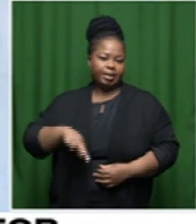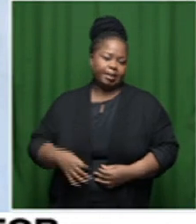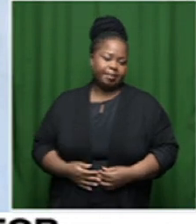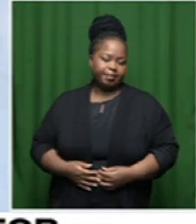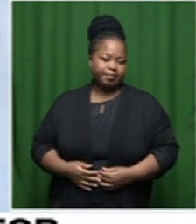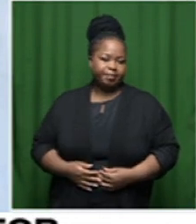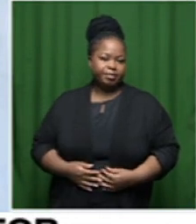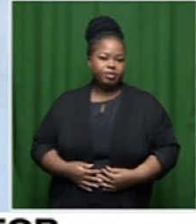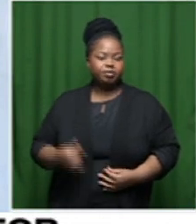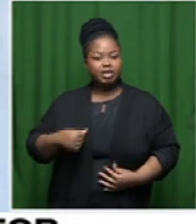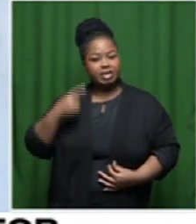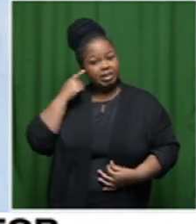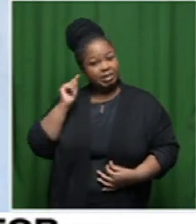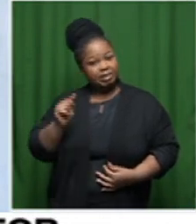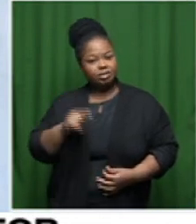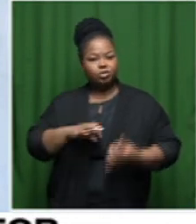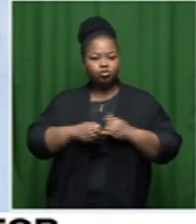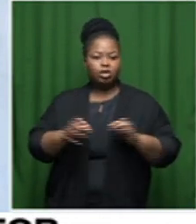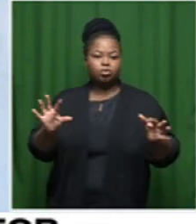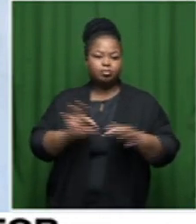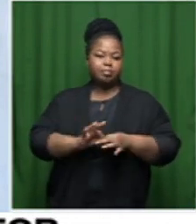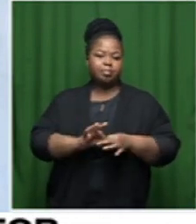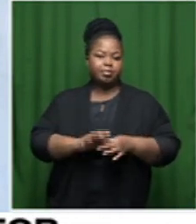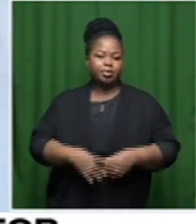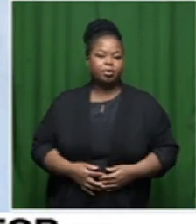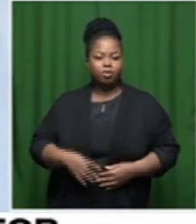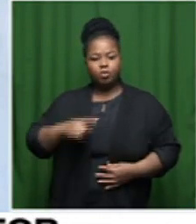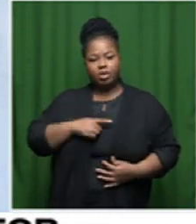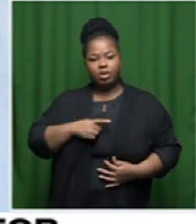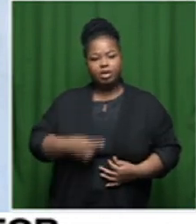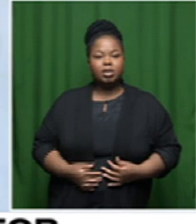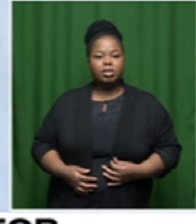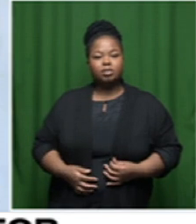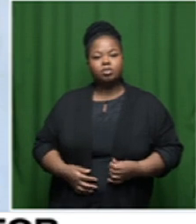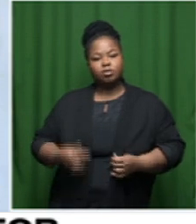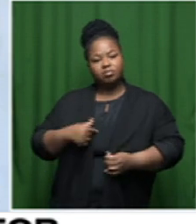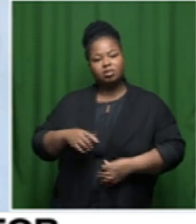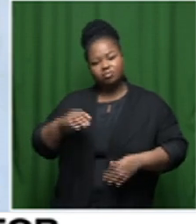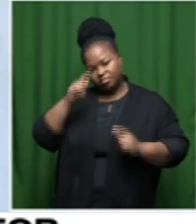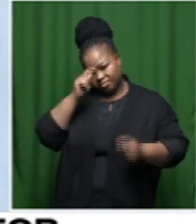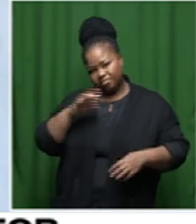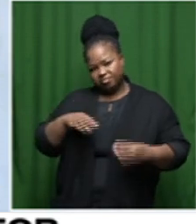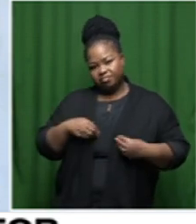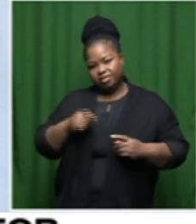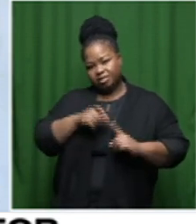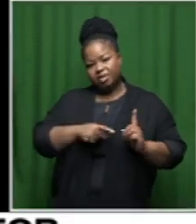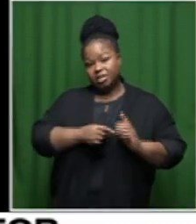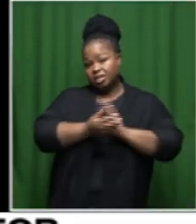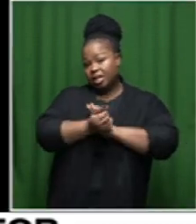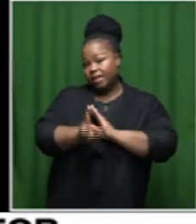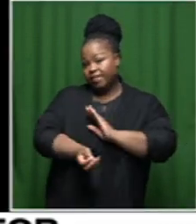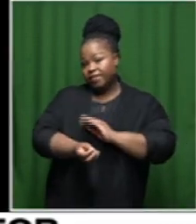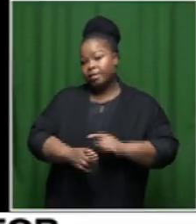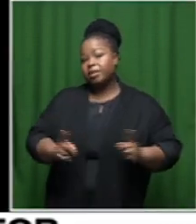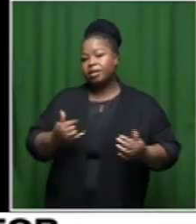right? So I guess this course is just trying to fill that gap because I'm acknowledging that this person is talented, but how